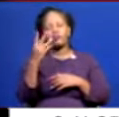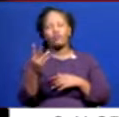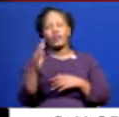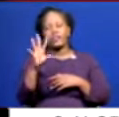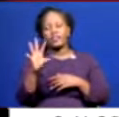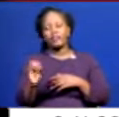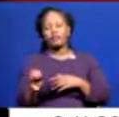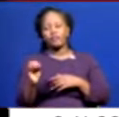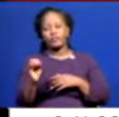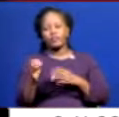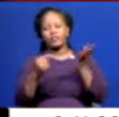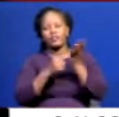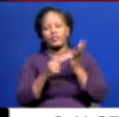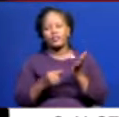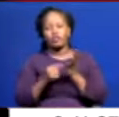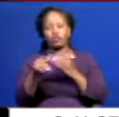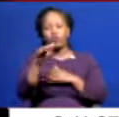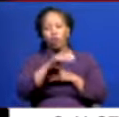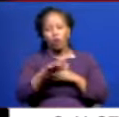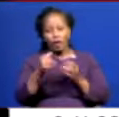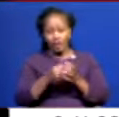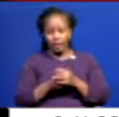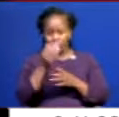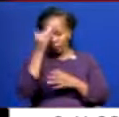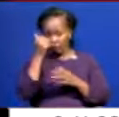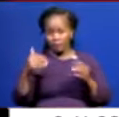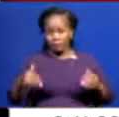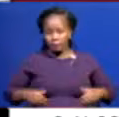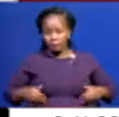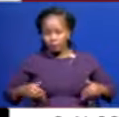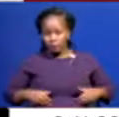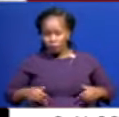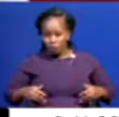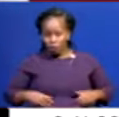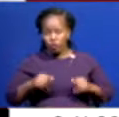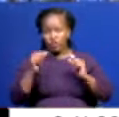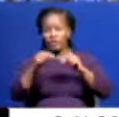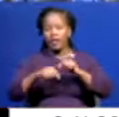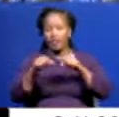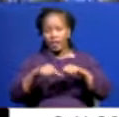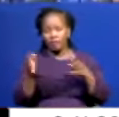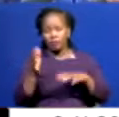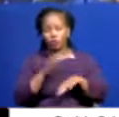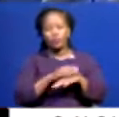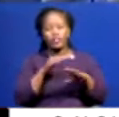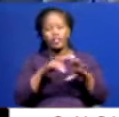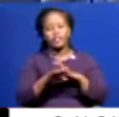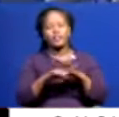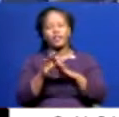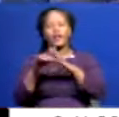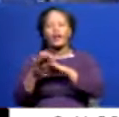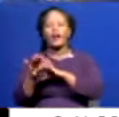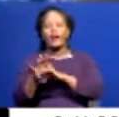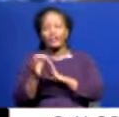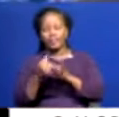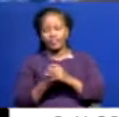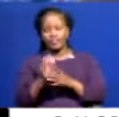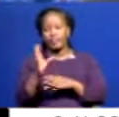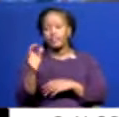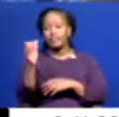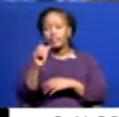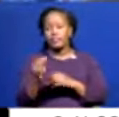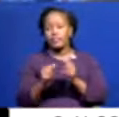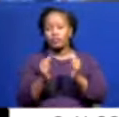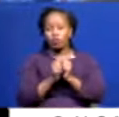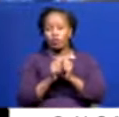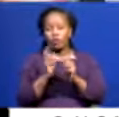1,450 digital hubs so that our youth are able to get access to the CS was accompanied by the Embu